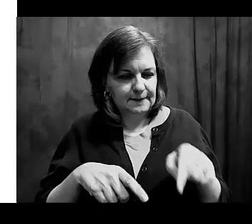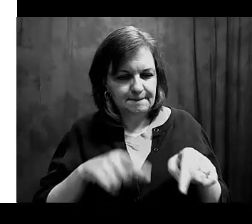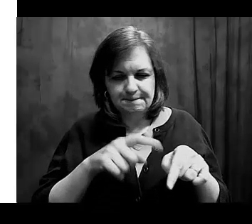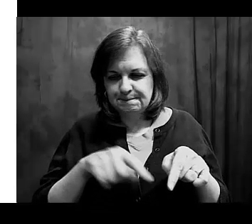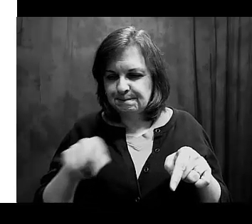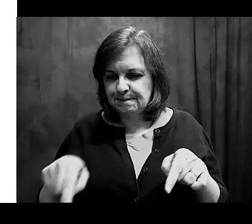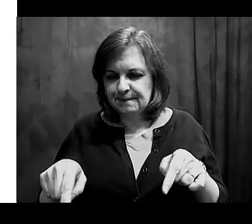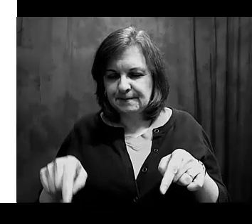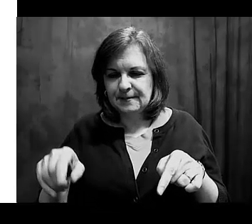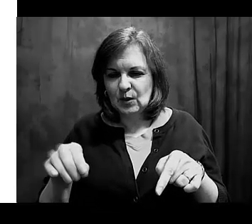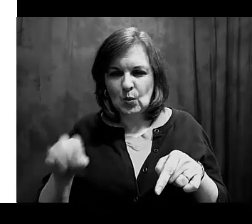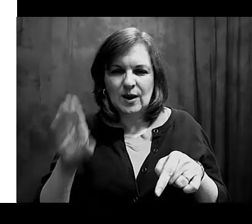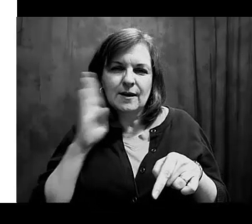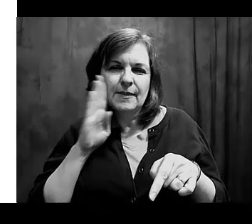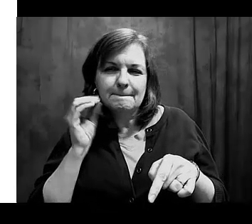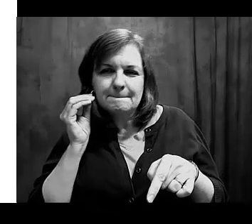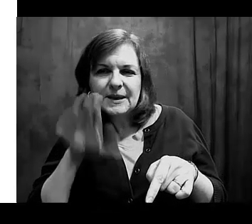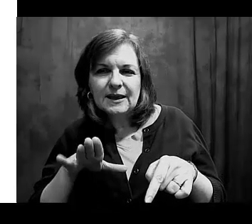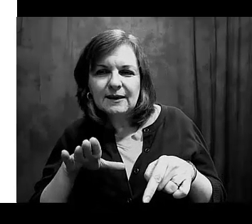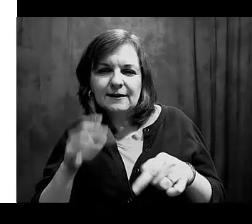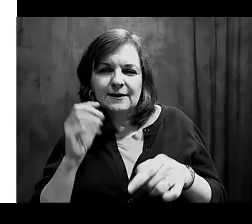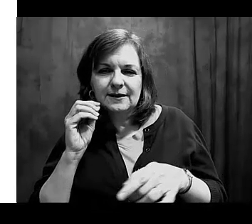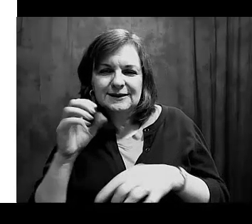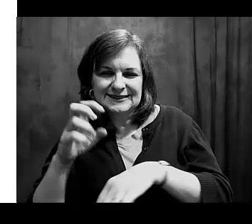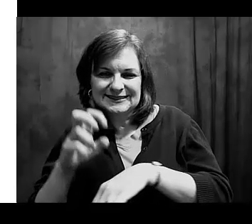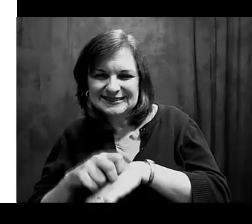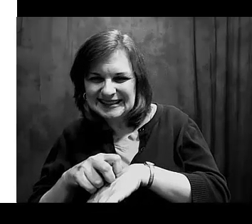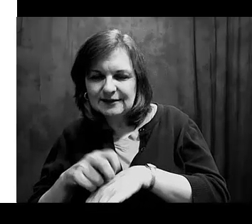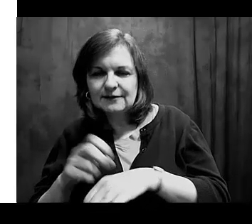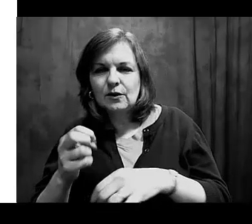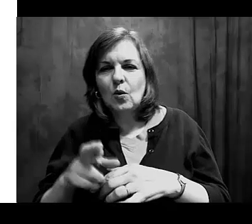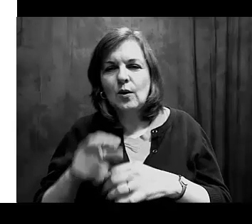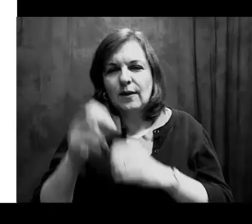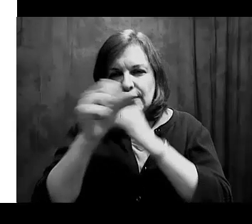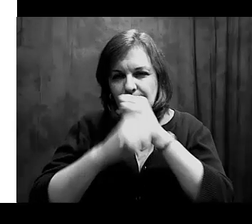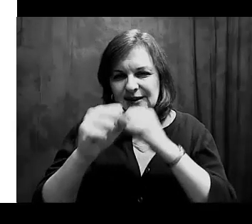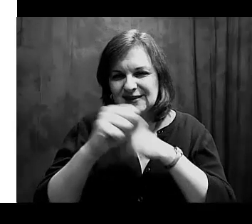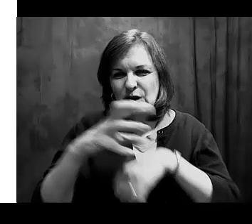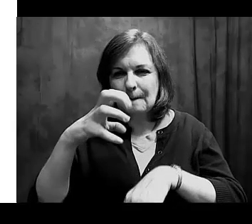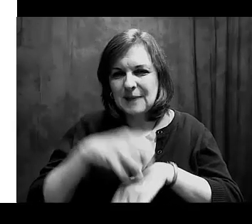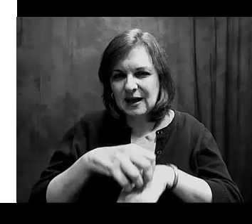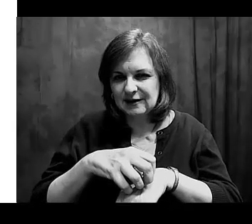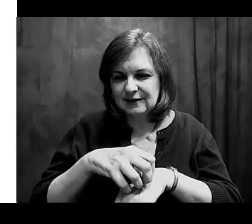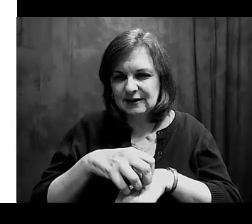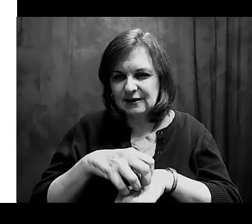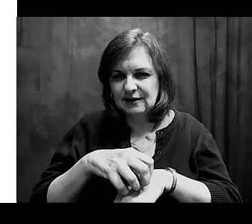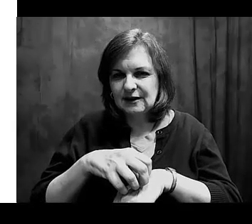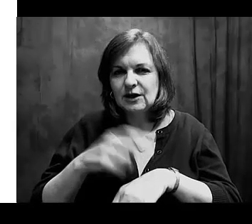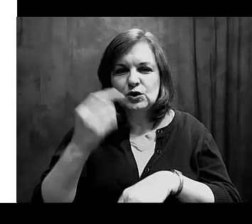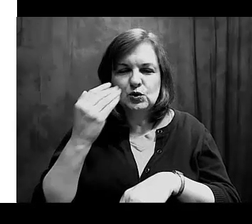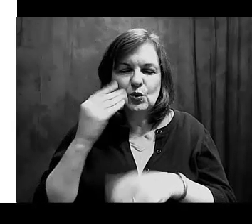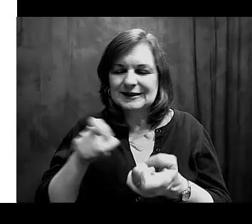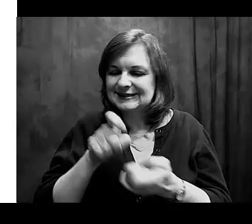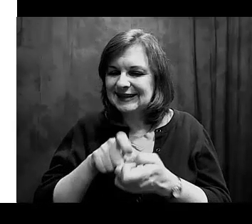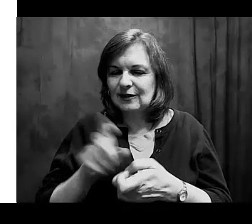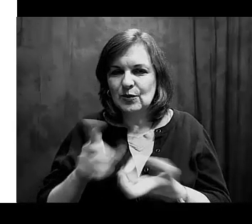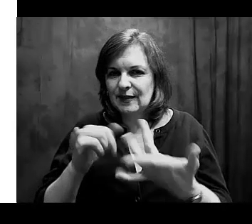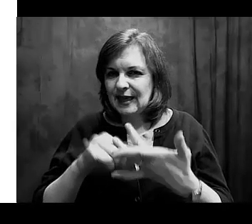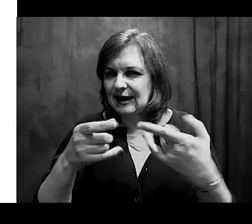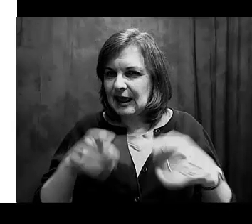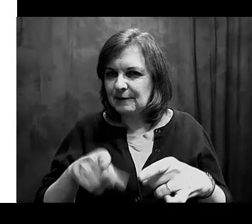to where that bee is stinging you or mosquito is biting you because you've got good